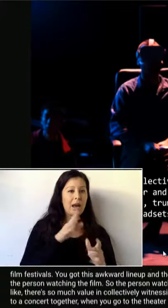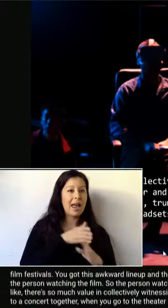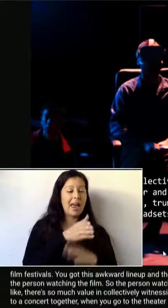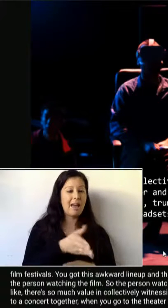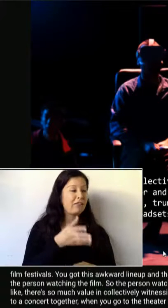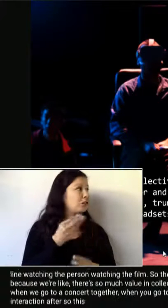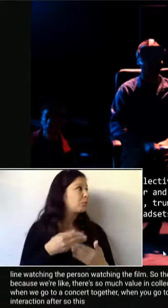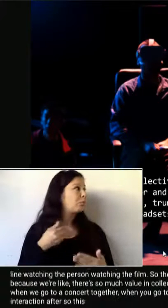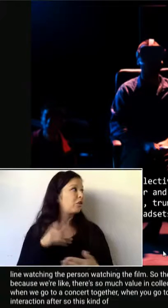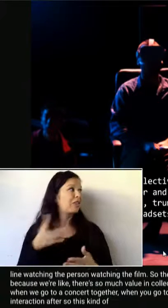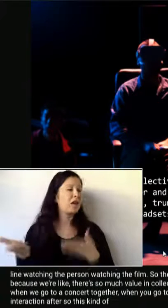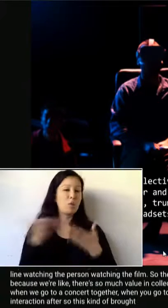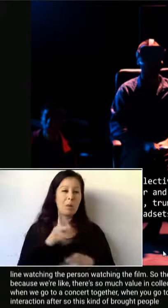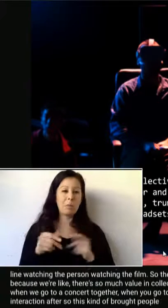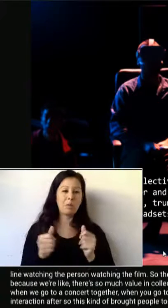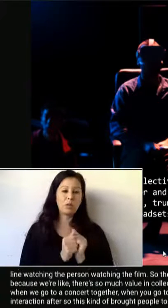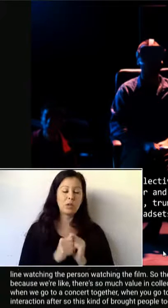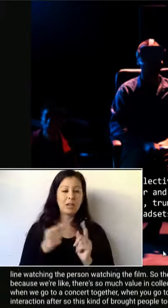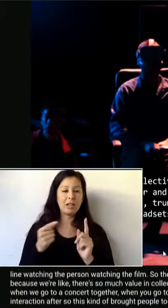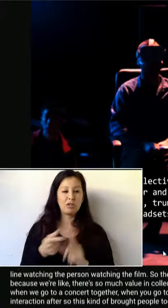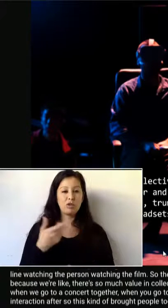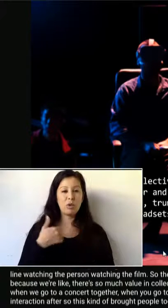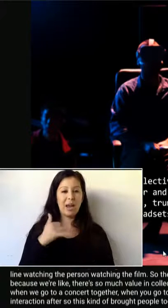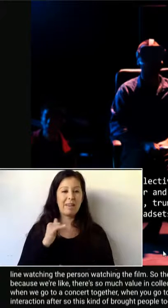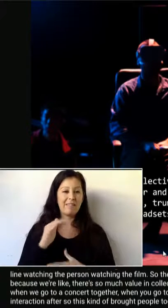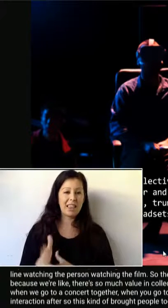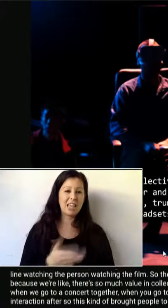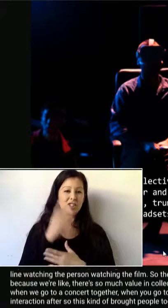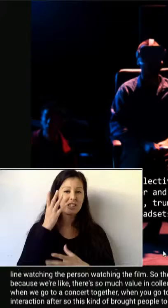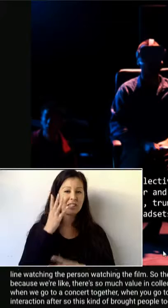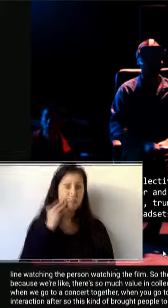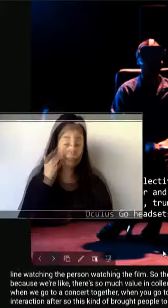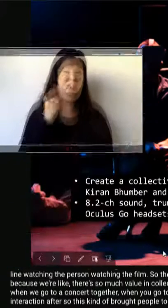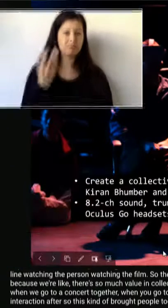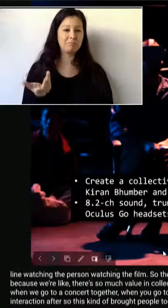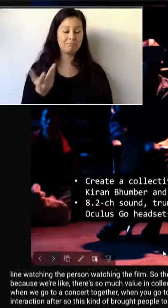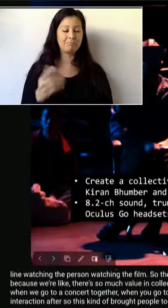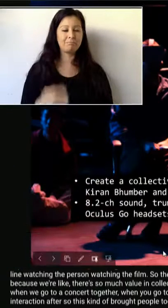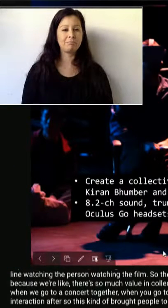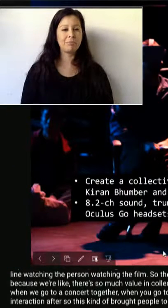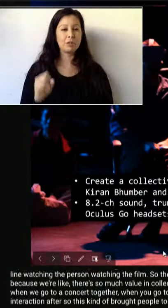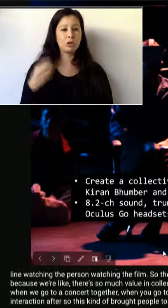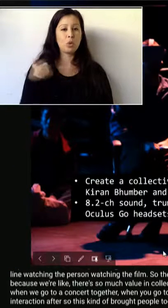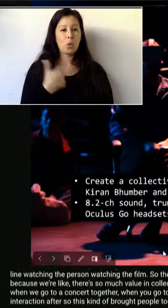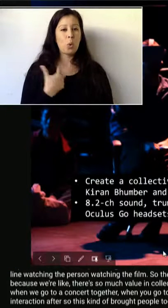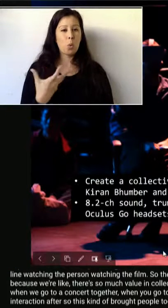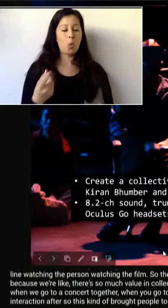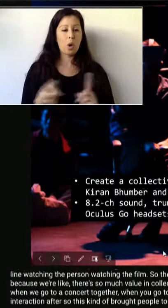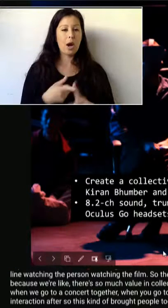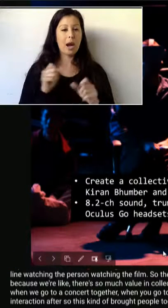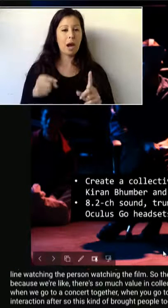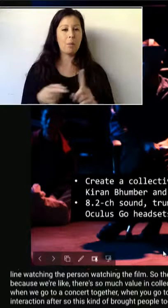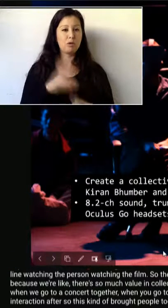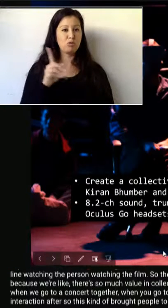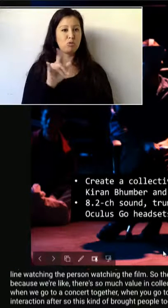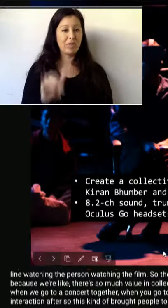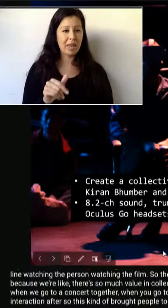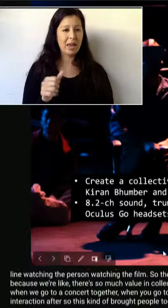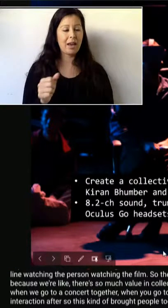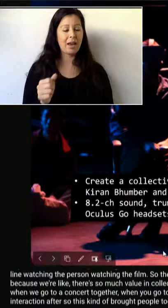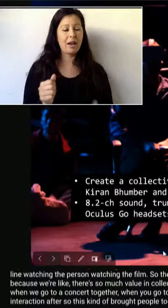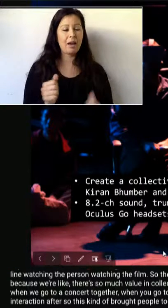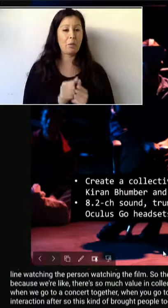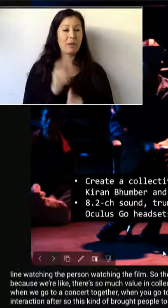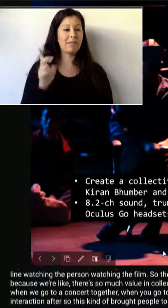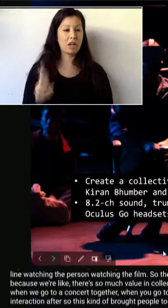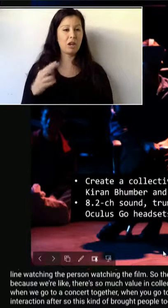this kind of brought people together to have this shared experience. So we wanted to be able to do that with VR. We